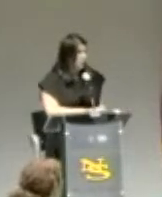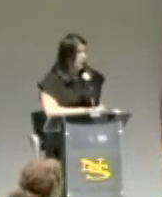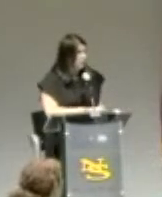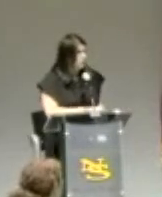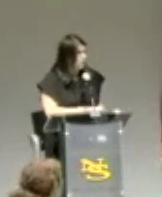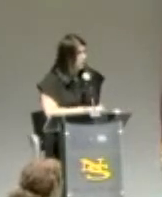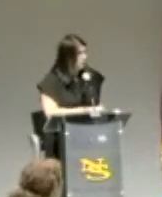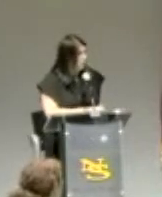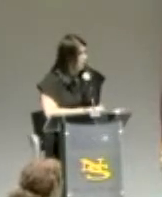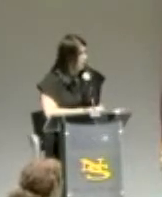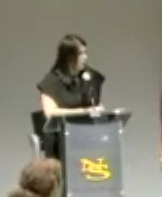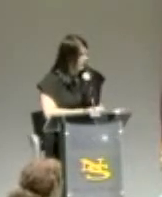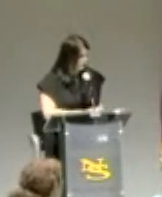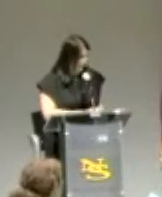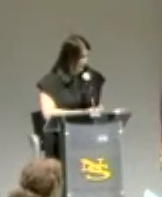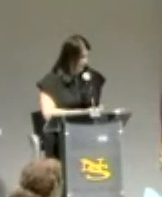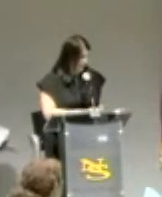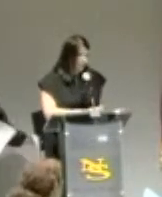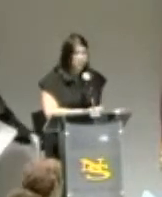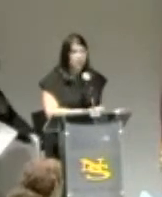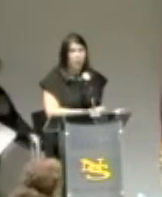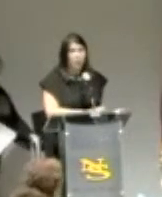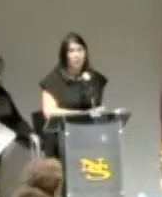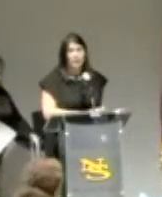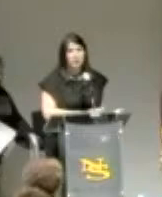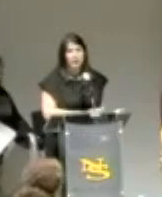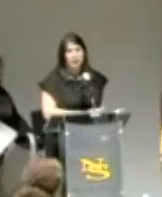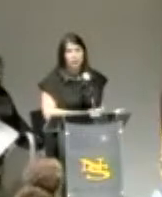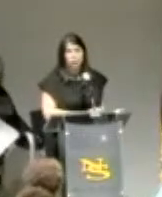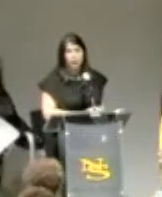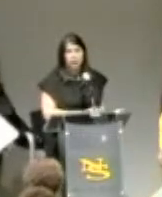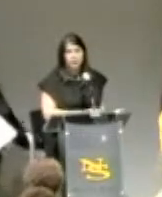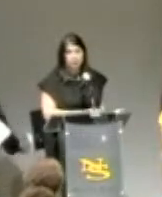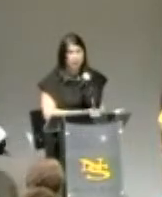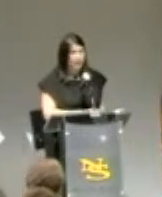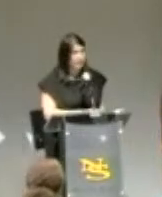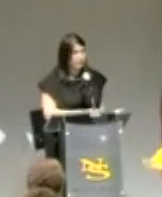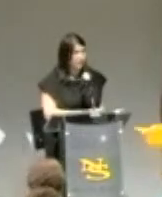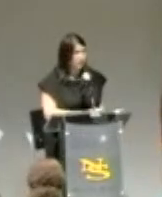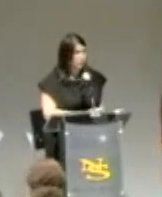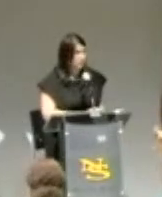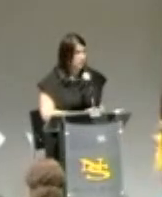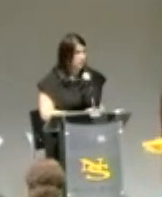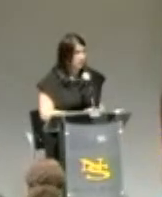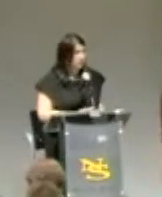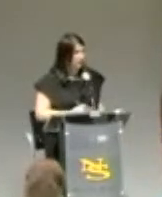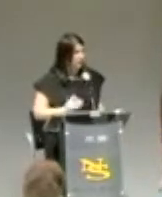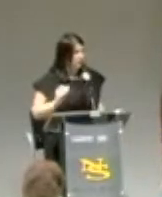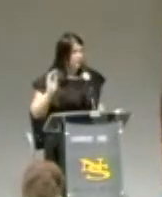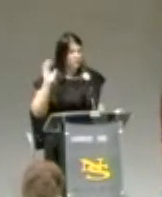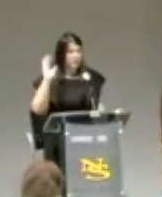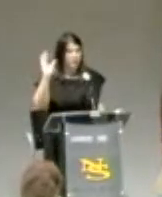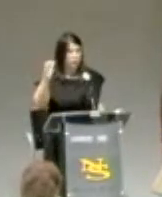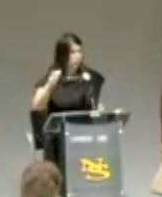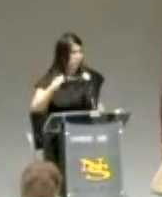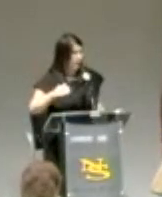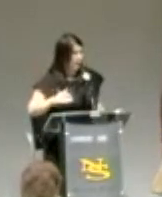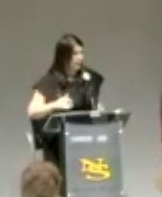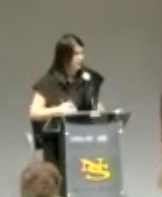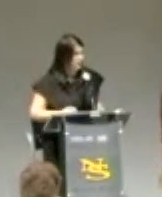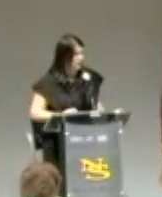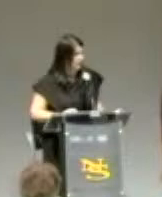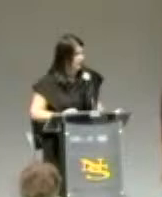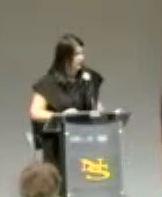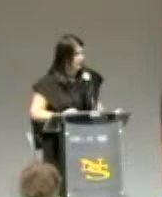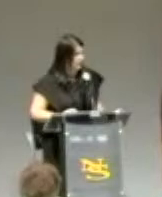So Dr. Pollard has been invited to be part of an education roundtable that is being hosted literally on the other side of the world